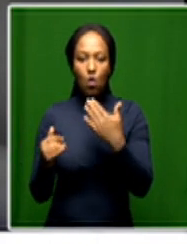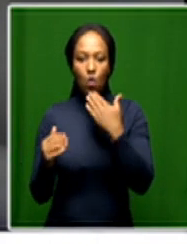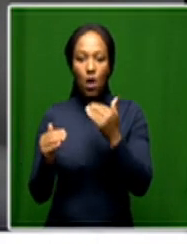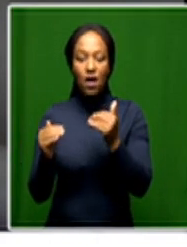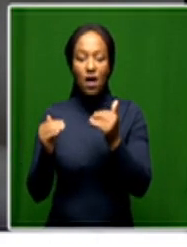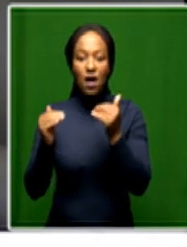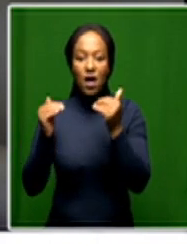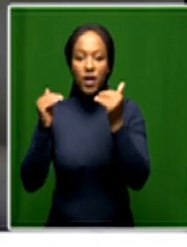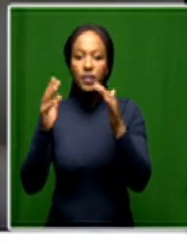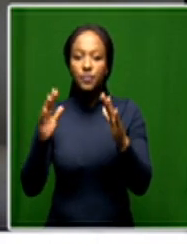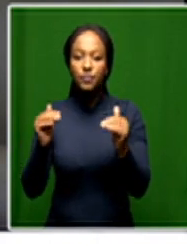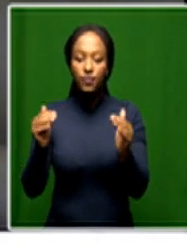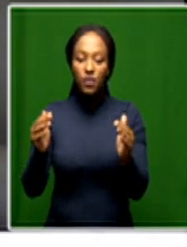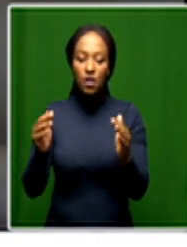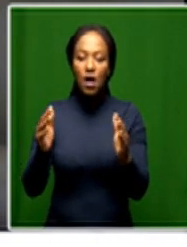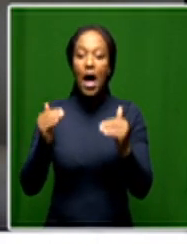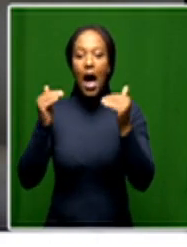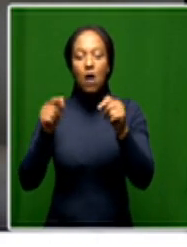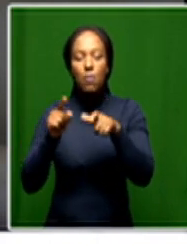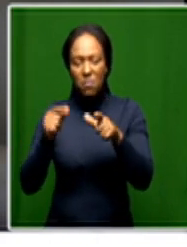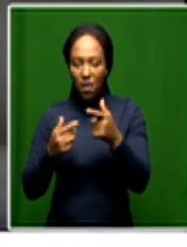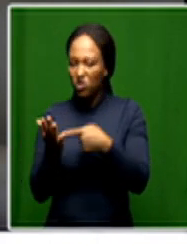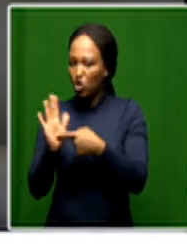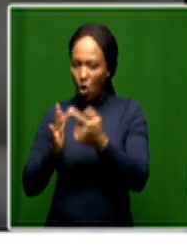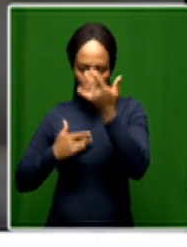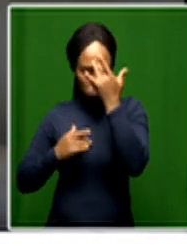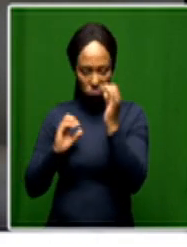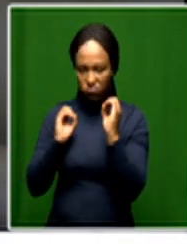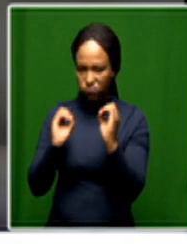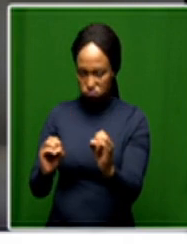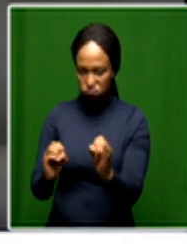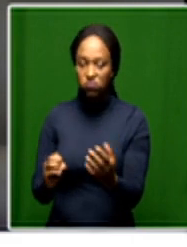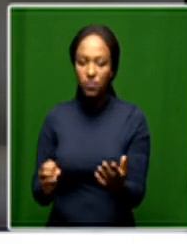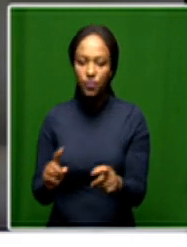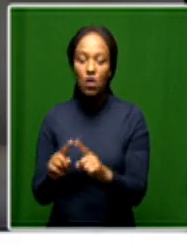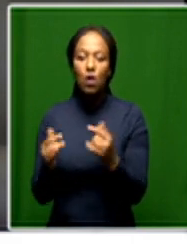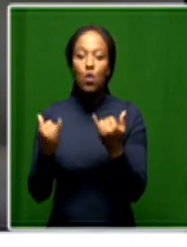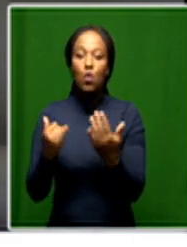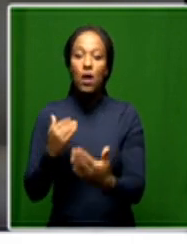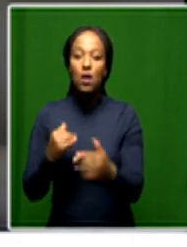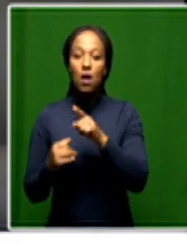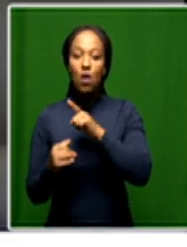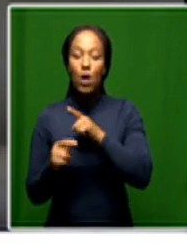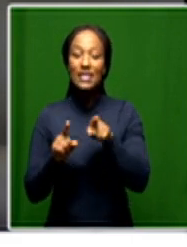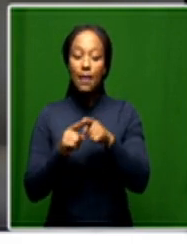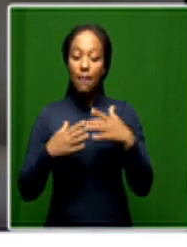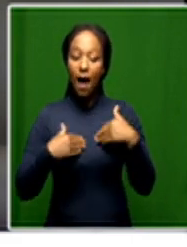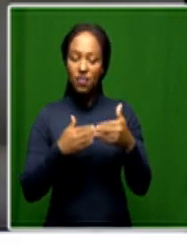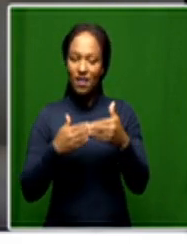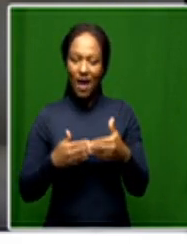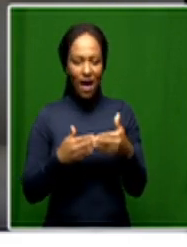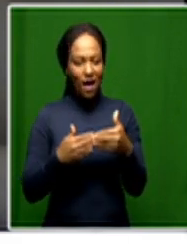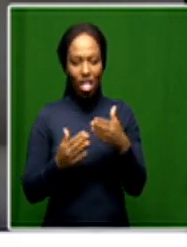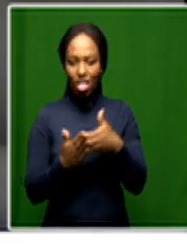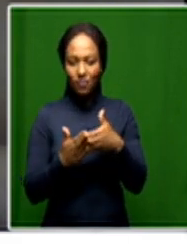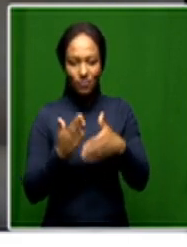rate, and that's obviously good news for the country. I do also think that there's potentially that there's lack of access to healthcare. So people